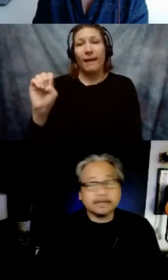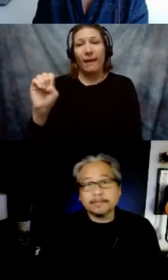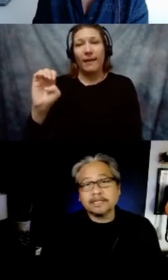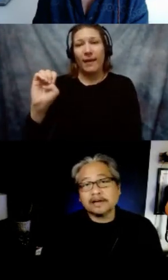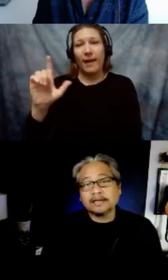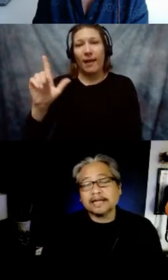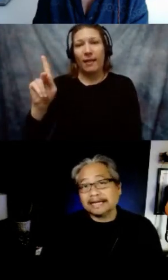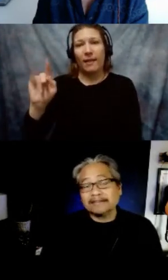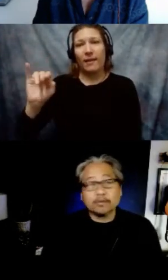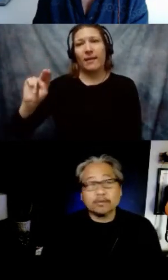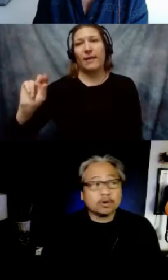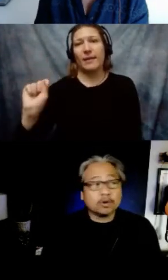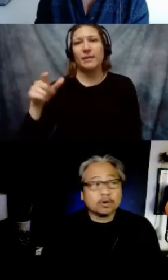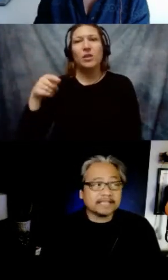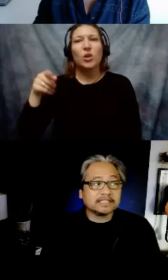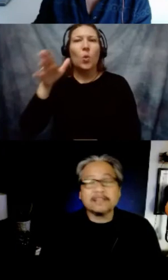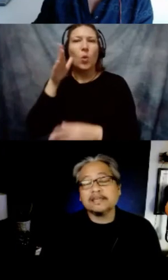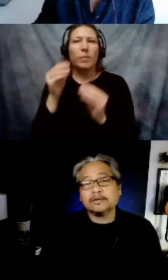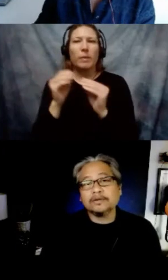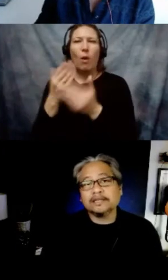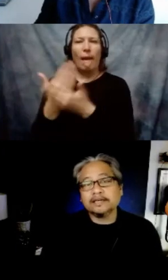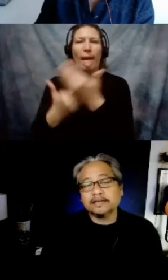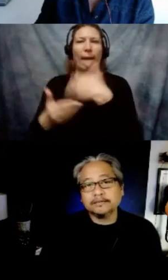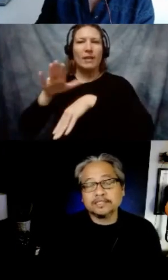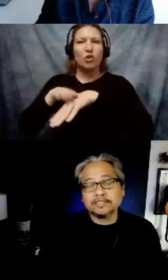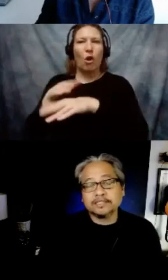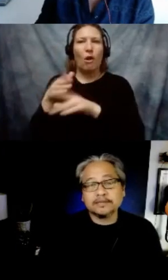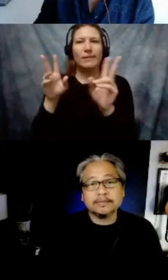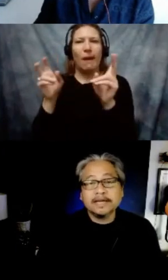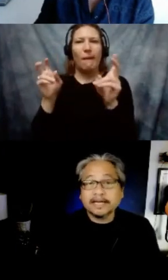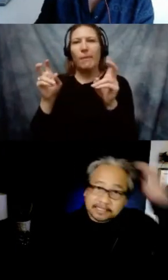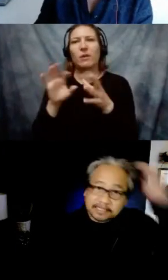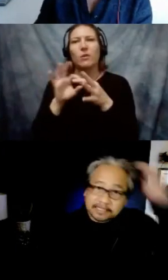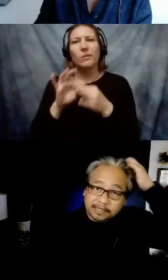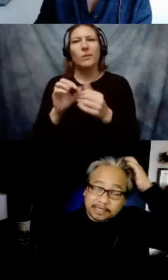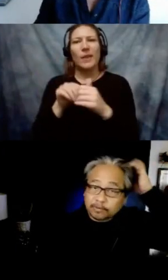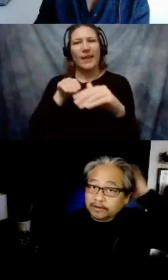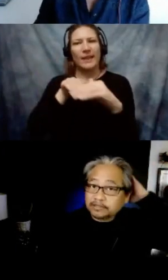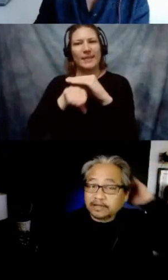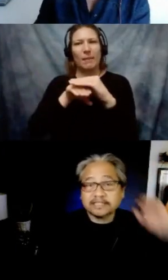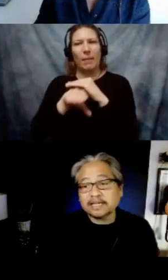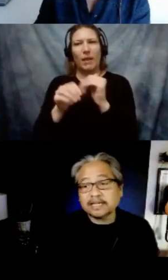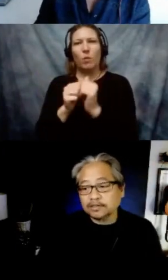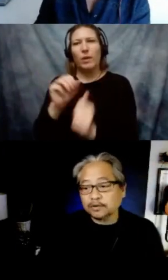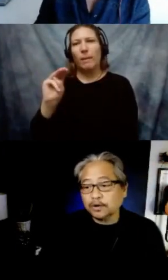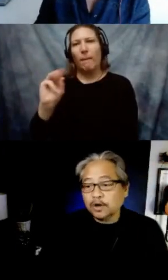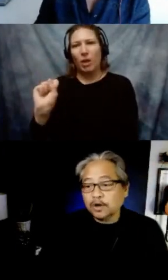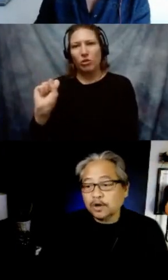accessibility with Microsoft Excel. So we'll see you in the next one. Thanks, everyone.